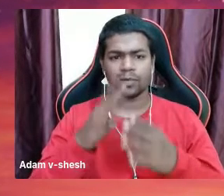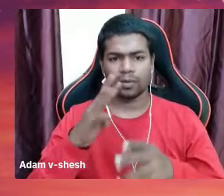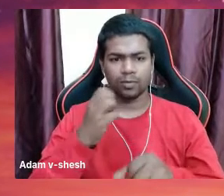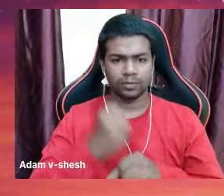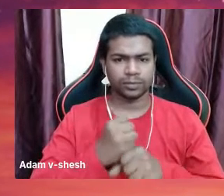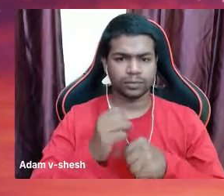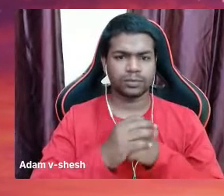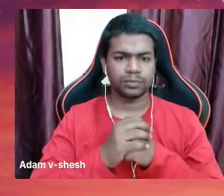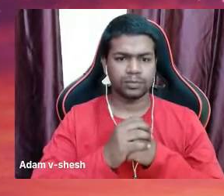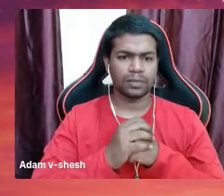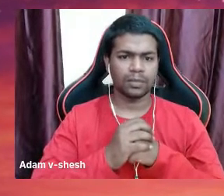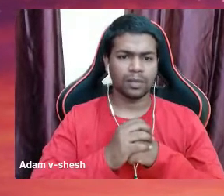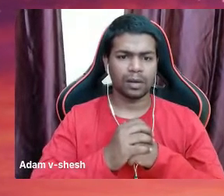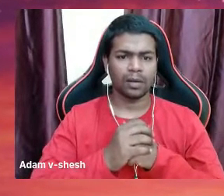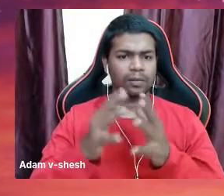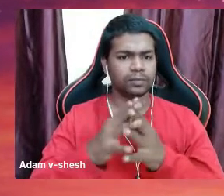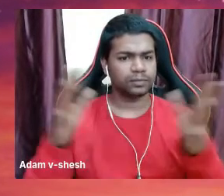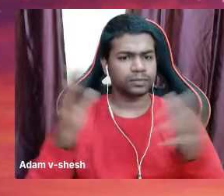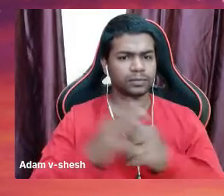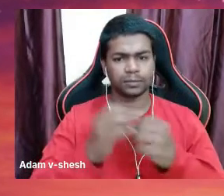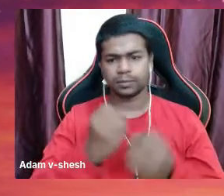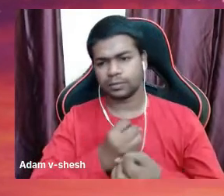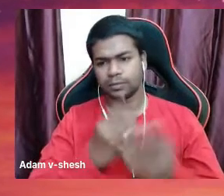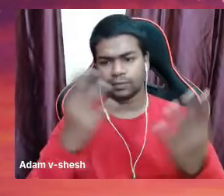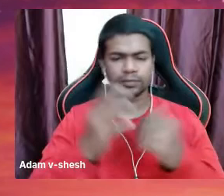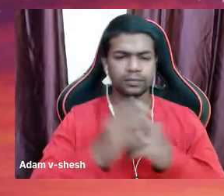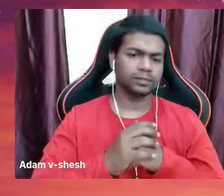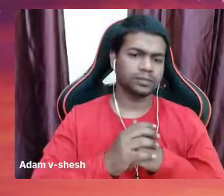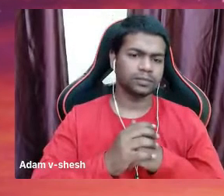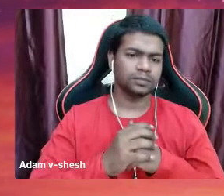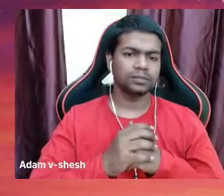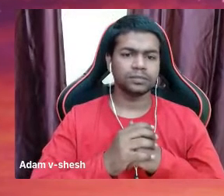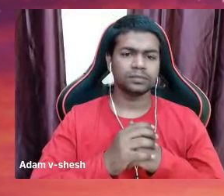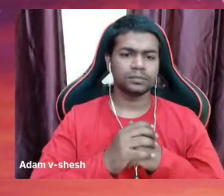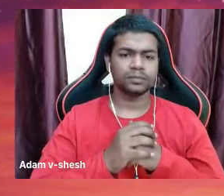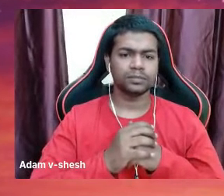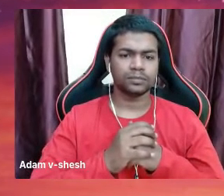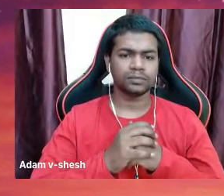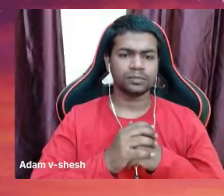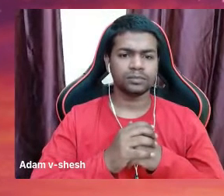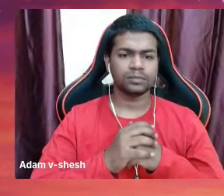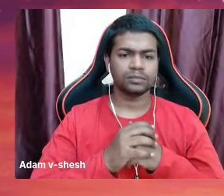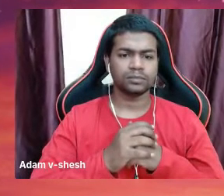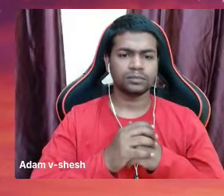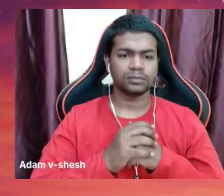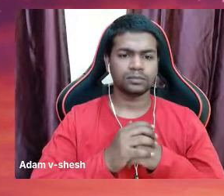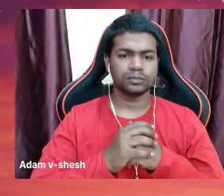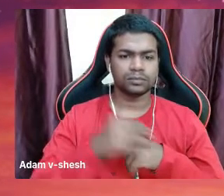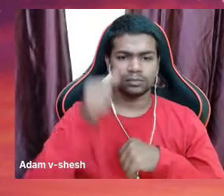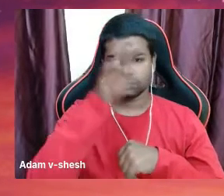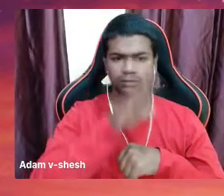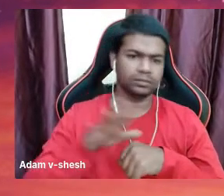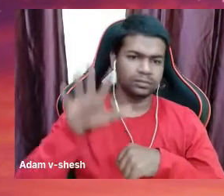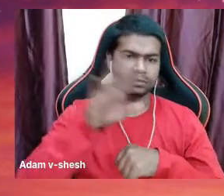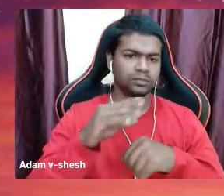ago, so many different segments have lit up online. India, as